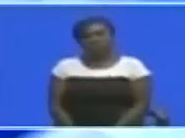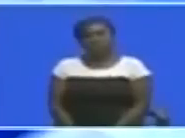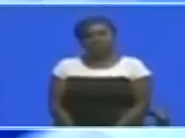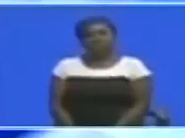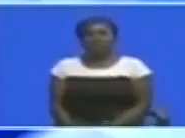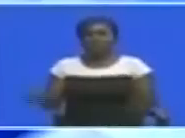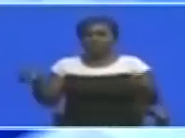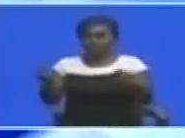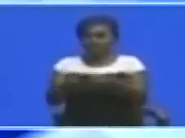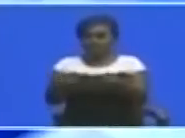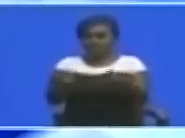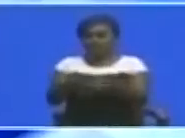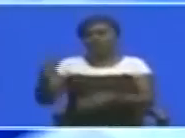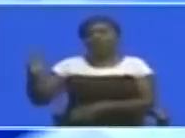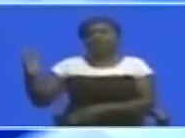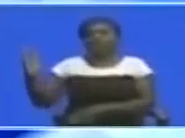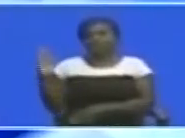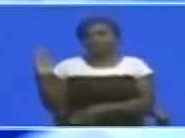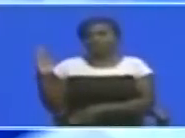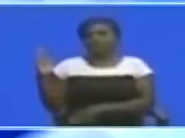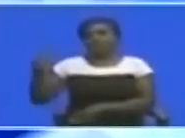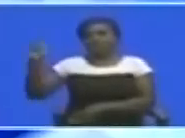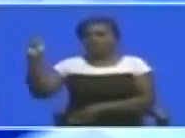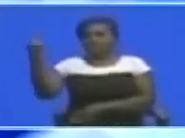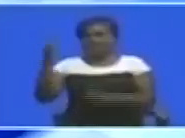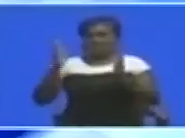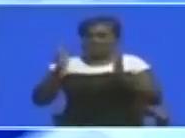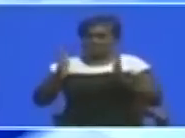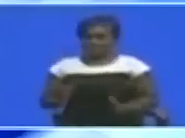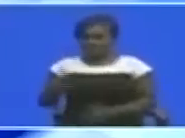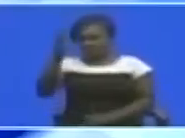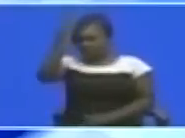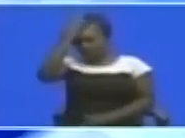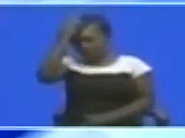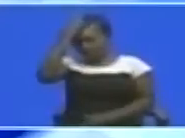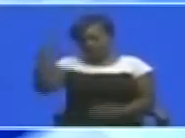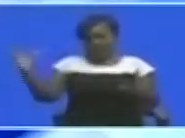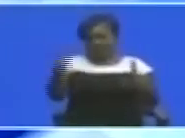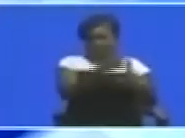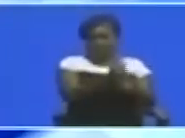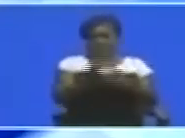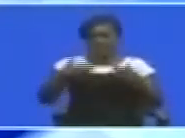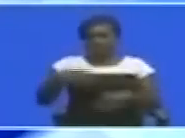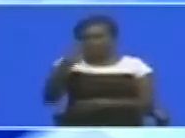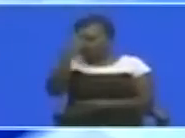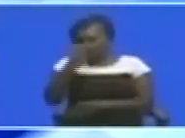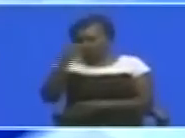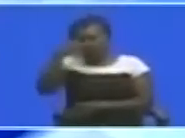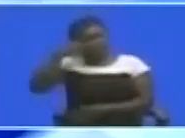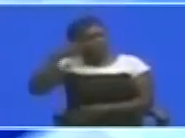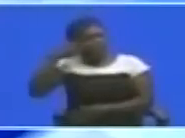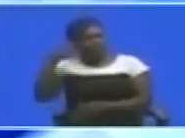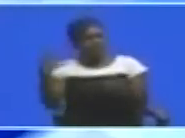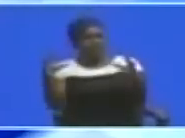Right, let's still stay with security matters. And a Kenyan was on Monday morning kidnapped by people suspected to be members of